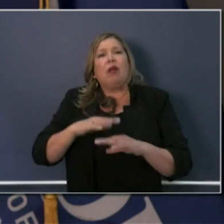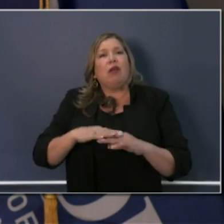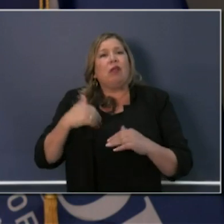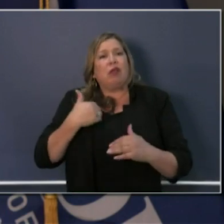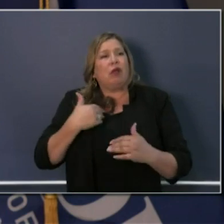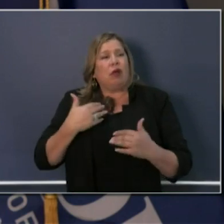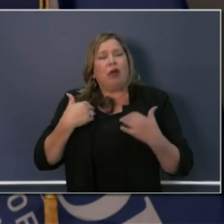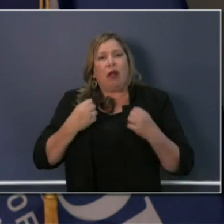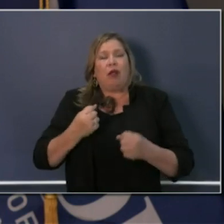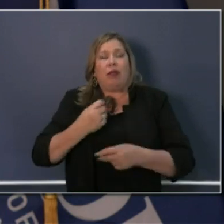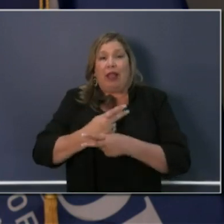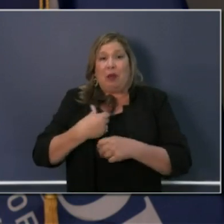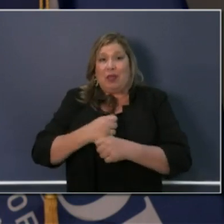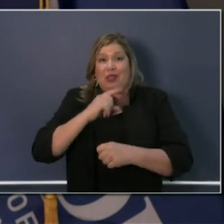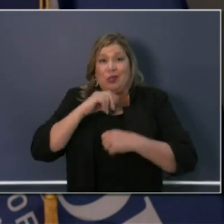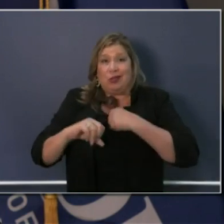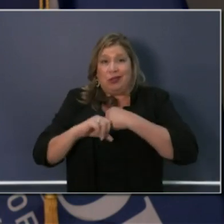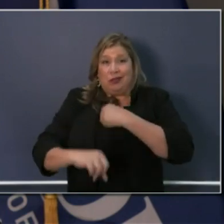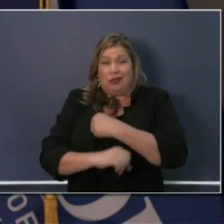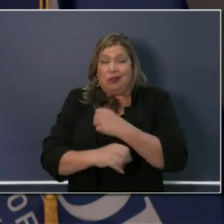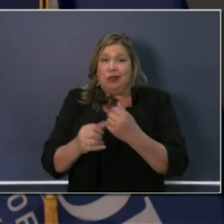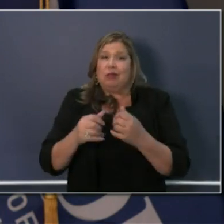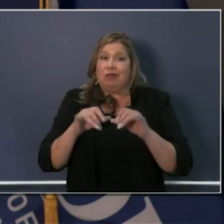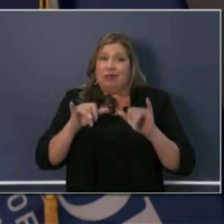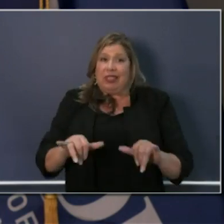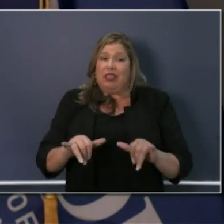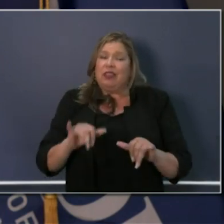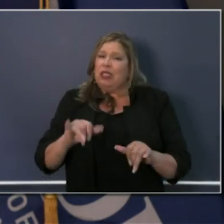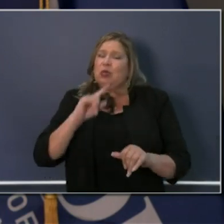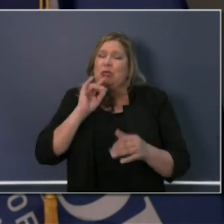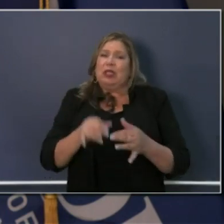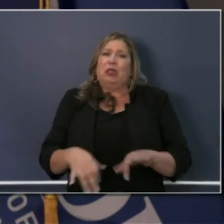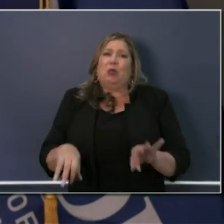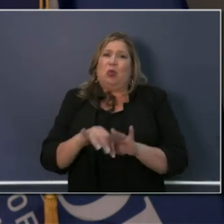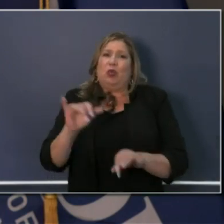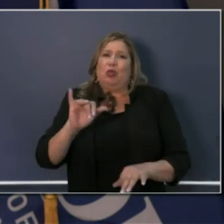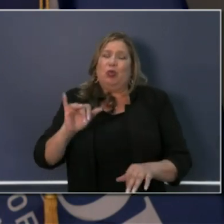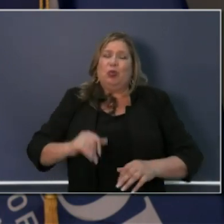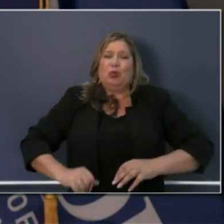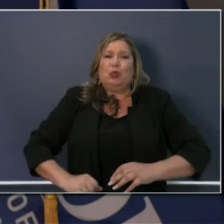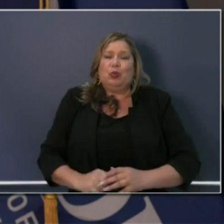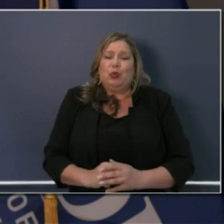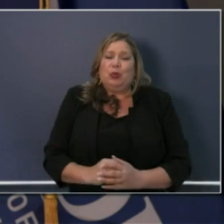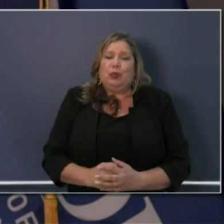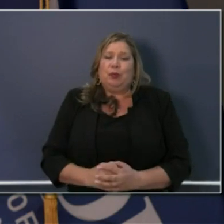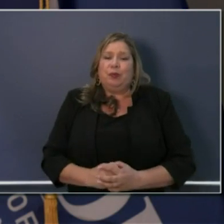also critical to meet the moment. Sophia Balog, Sacramento Bee.